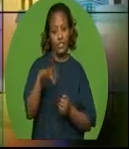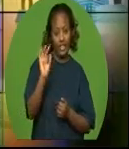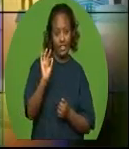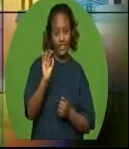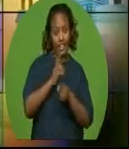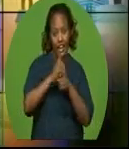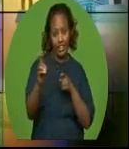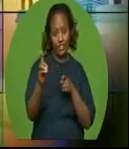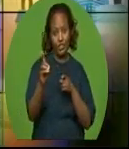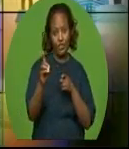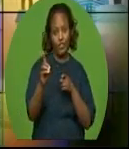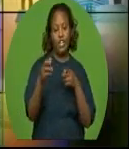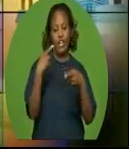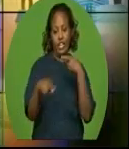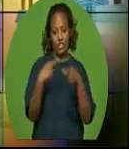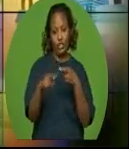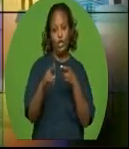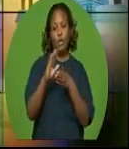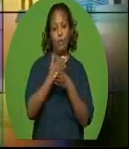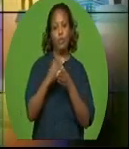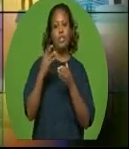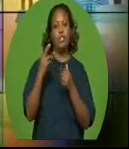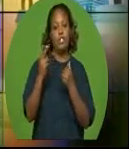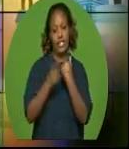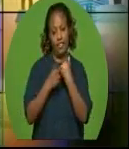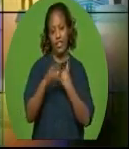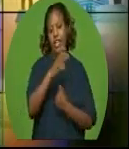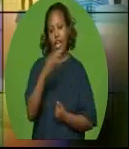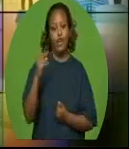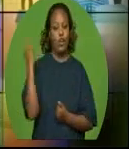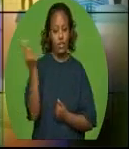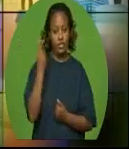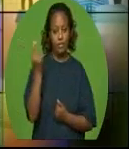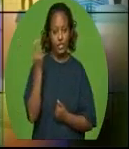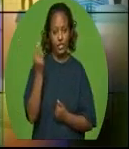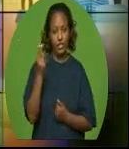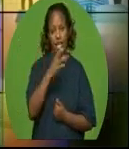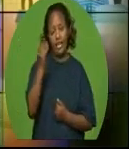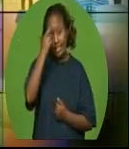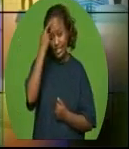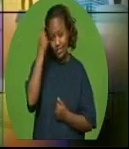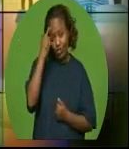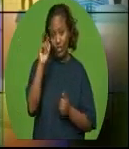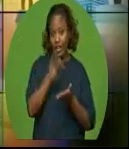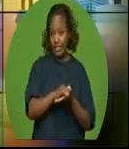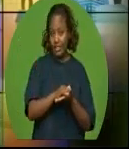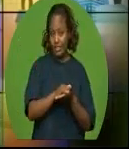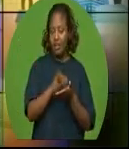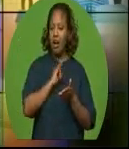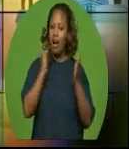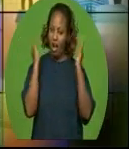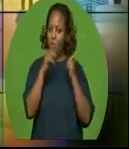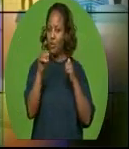Did you detect the direction of relationship between saving and consumption and the reason for